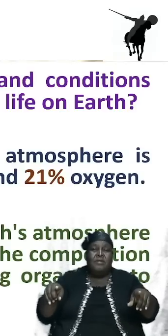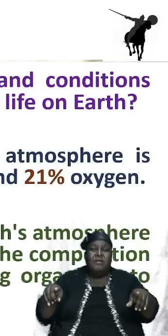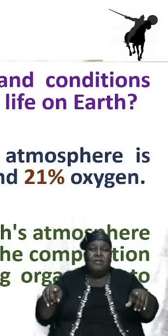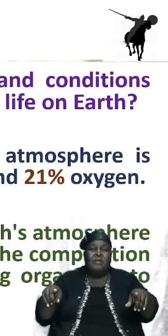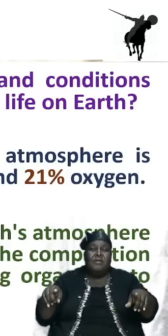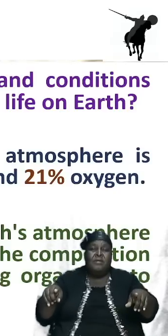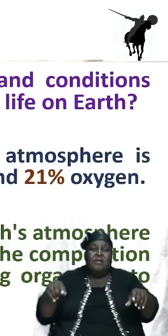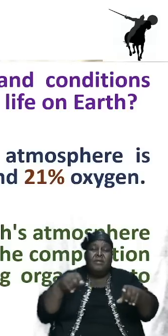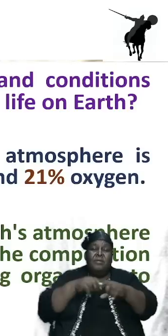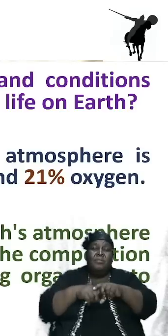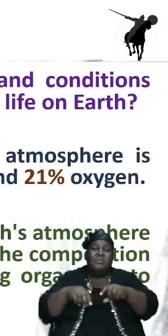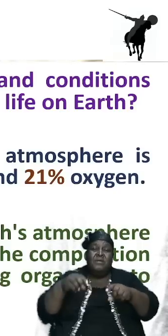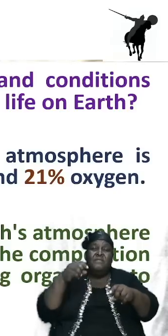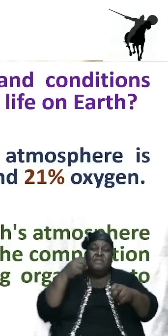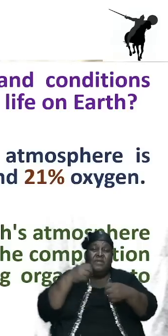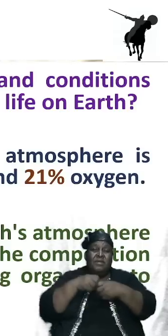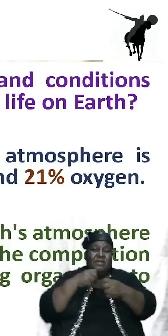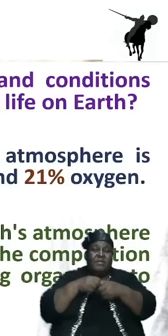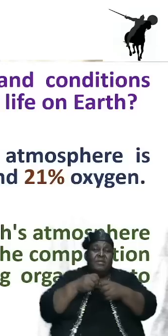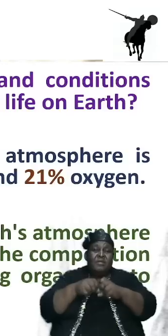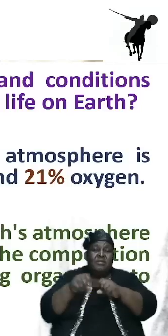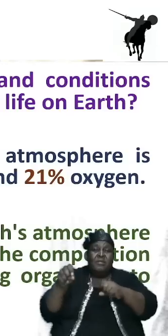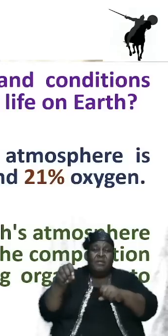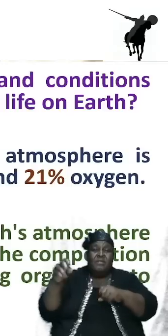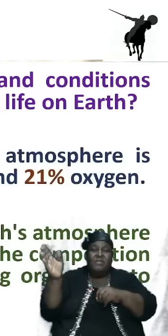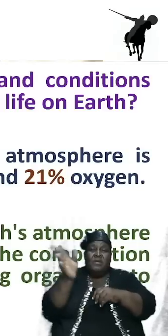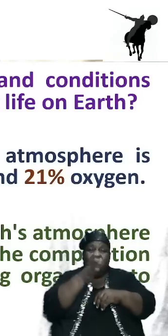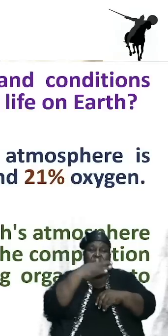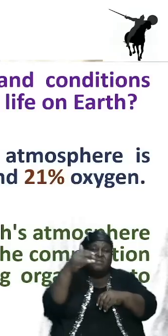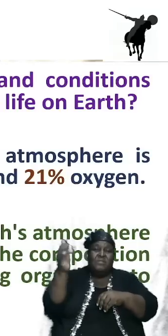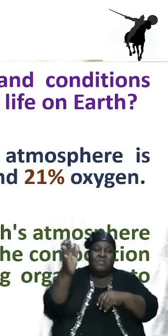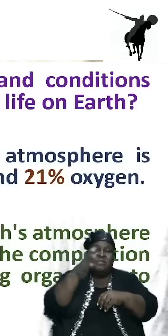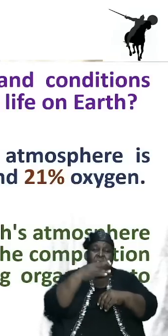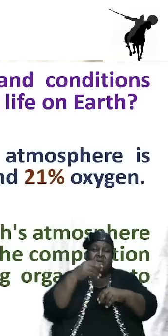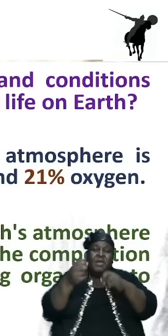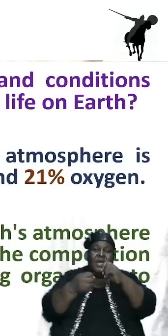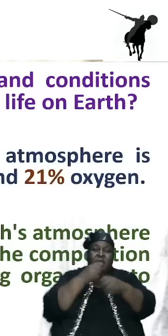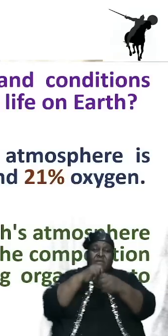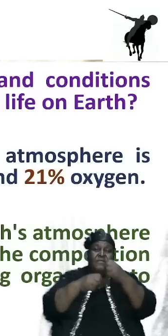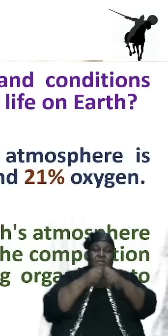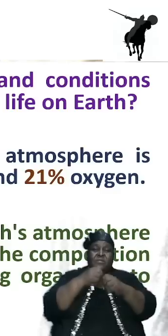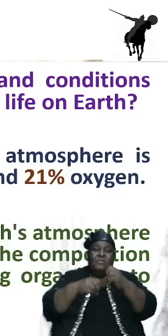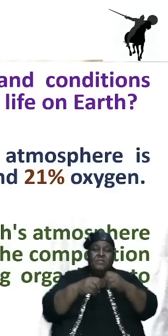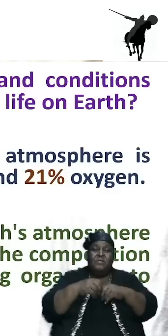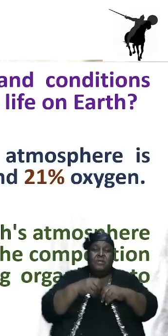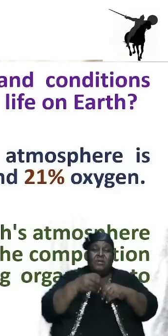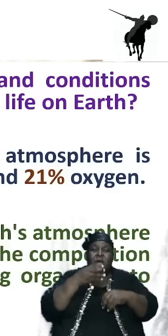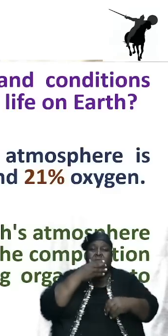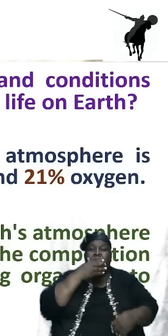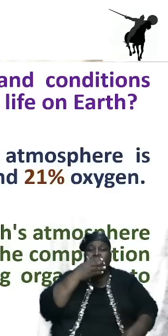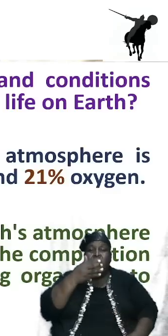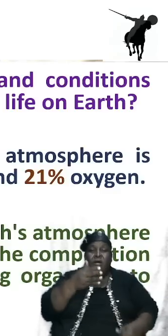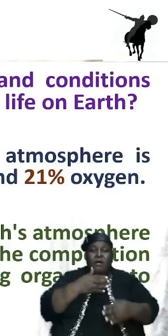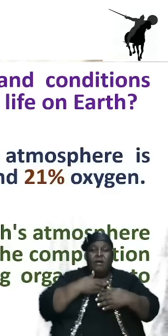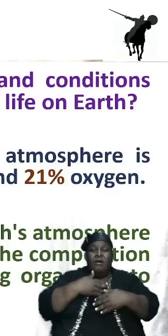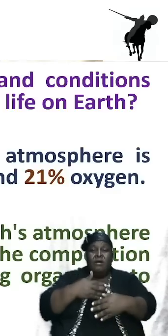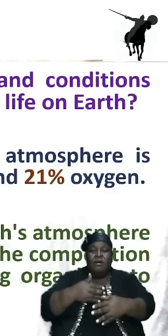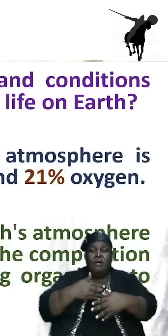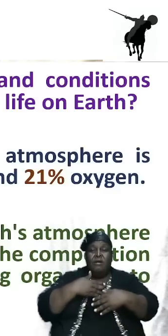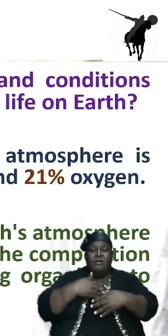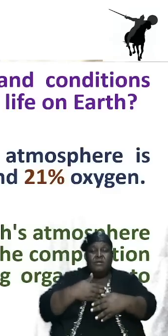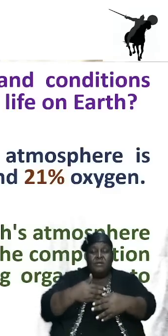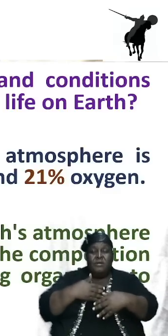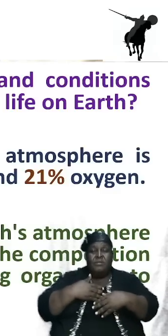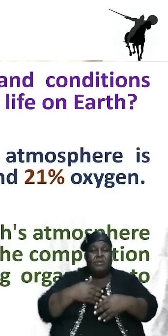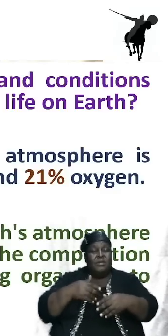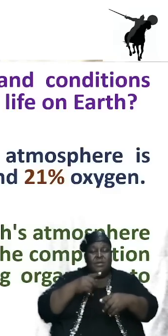of the atmosphere and the ability for a living organism to breathe. If it does shift a little, then guess what happened? Me can't breathe and we can't live